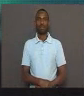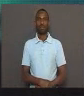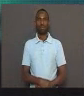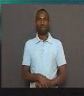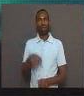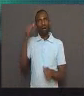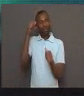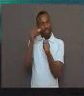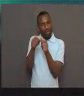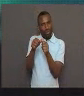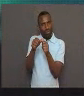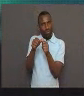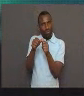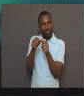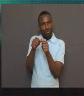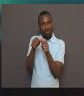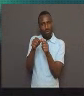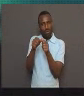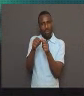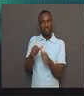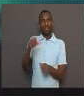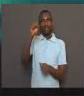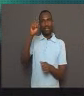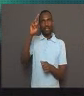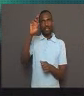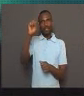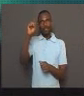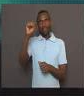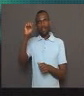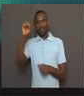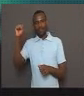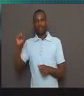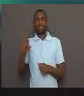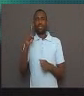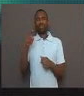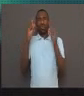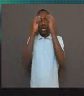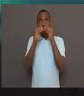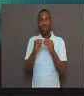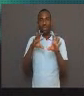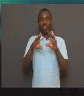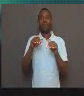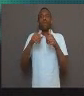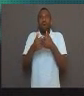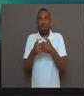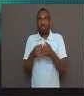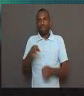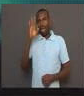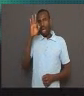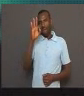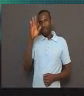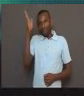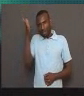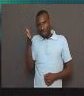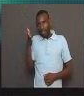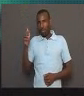Remember that the stress is calculated by dividing the force by the